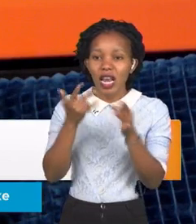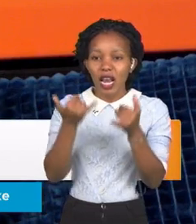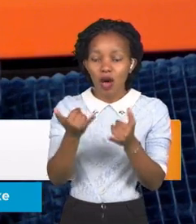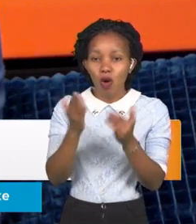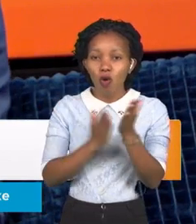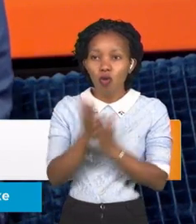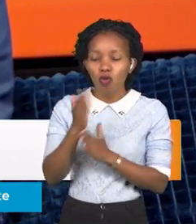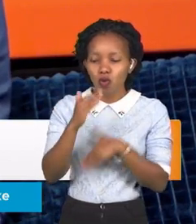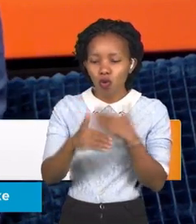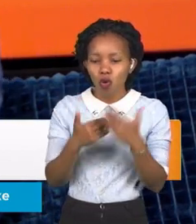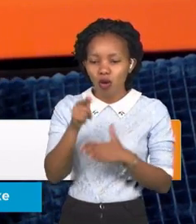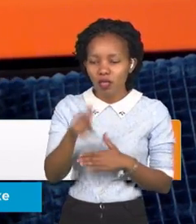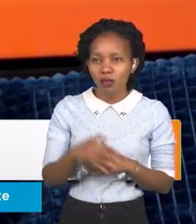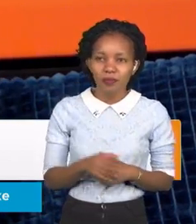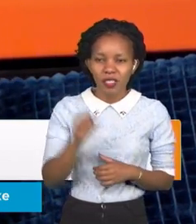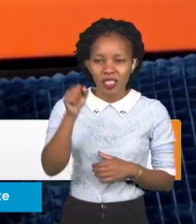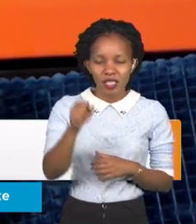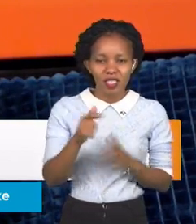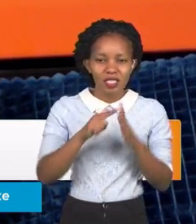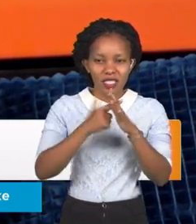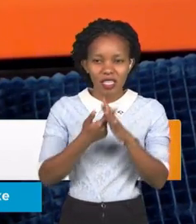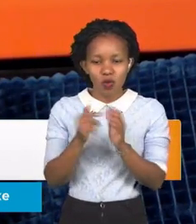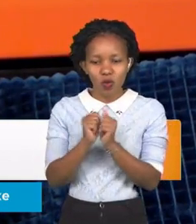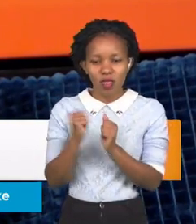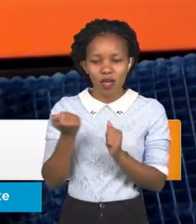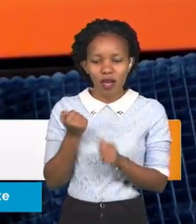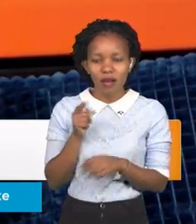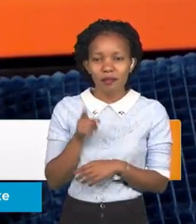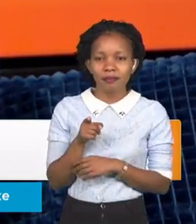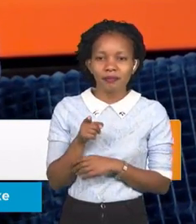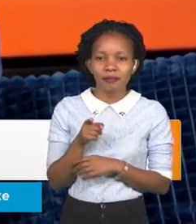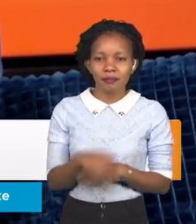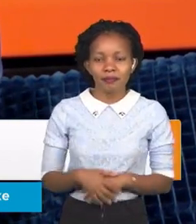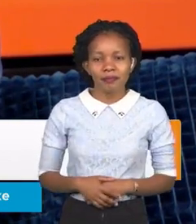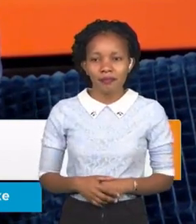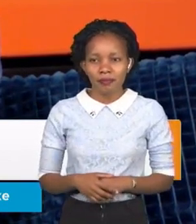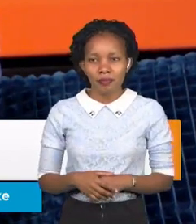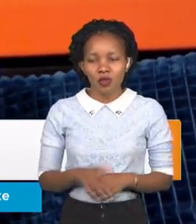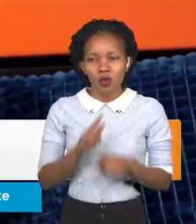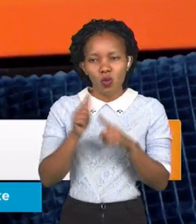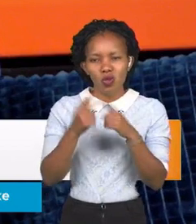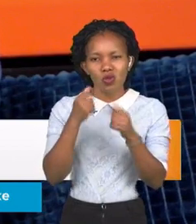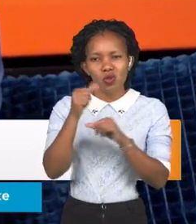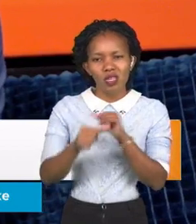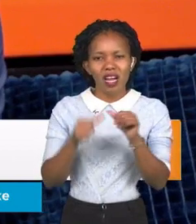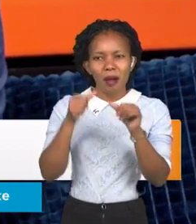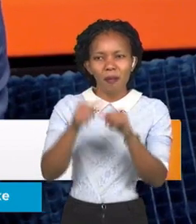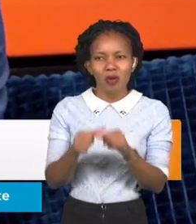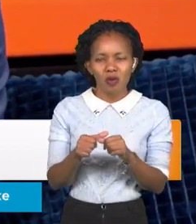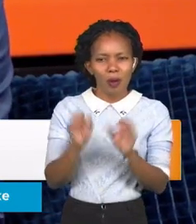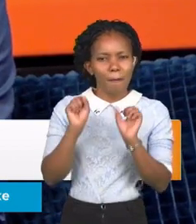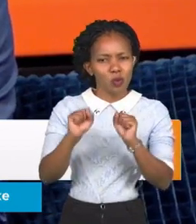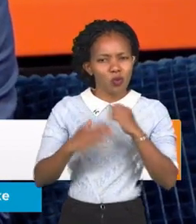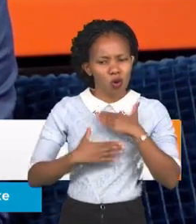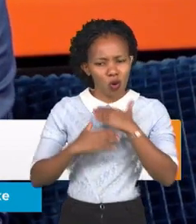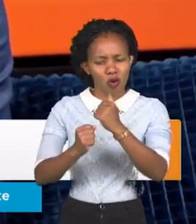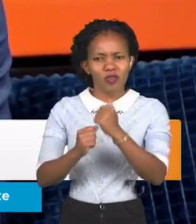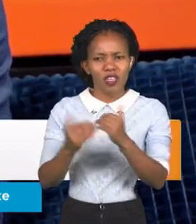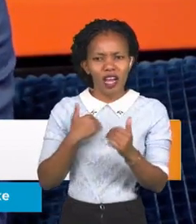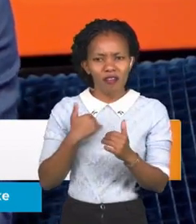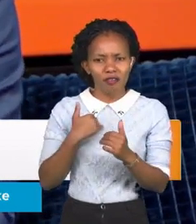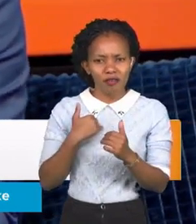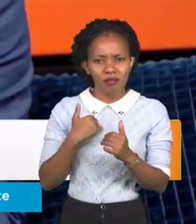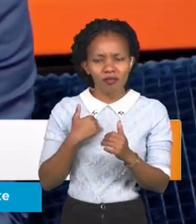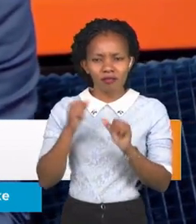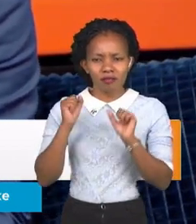through all this. I'll start with Charlotte because now, when you talk about the audacity just to have the confidence and the drive